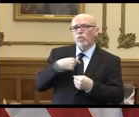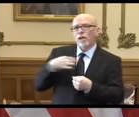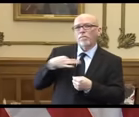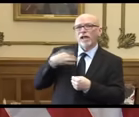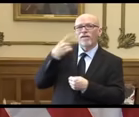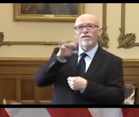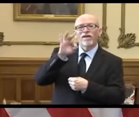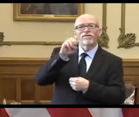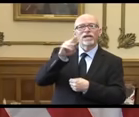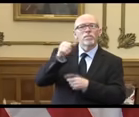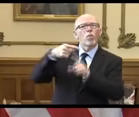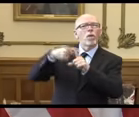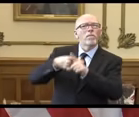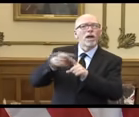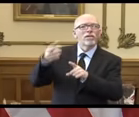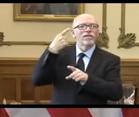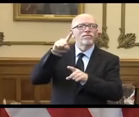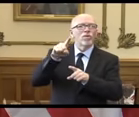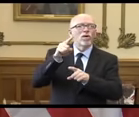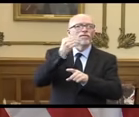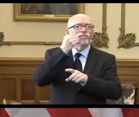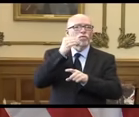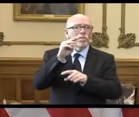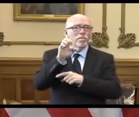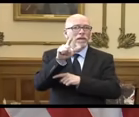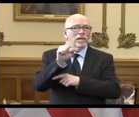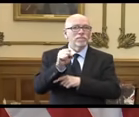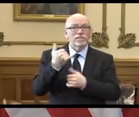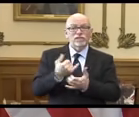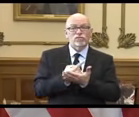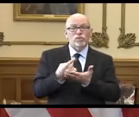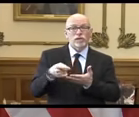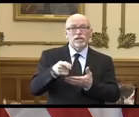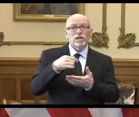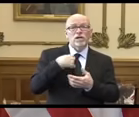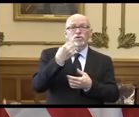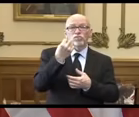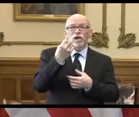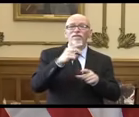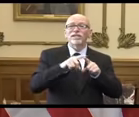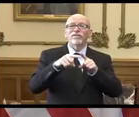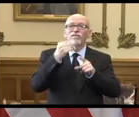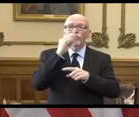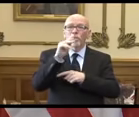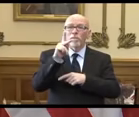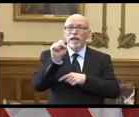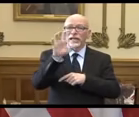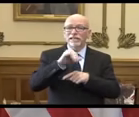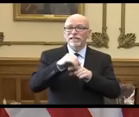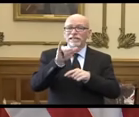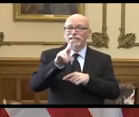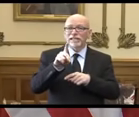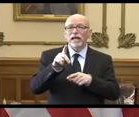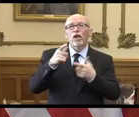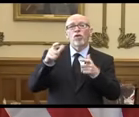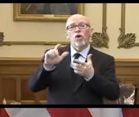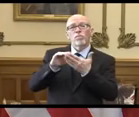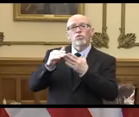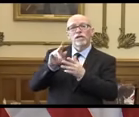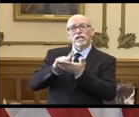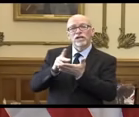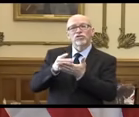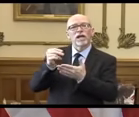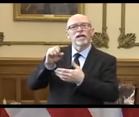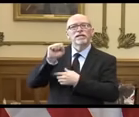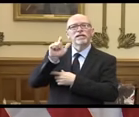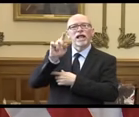FEMA shelf stable meals. Beginning this week, Indiana's 12 charitable food banks, a large community kitchen, and the Salvation Army